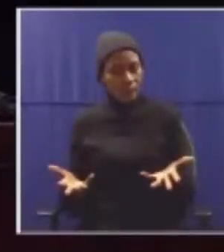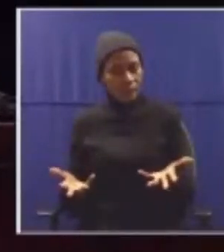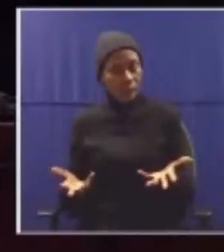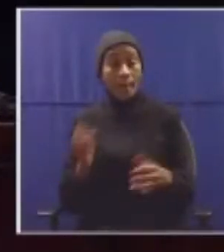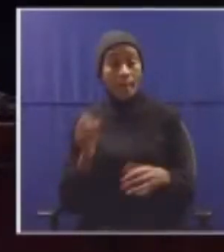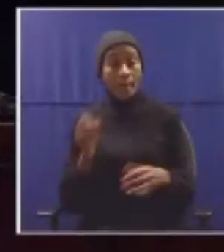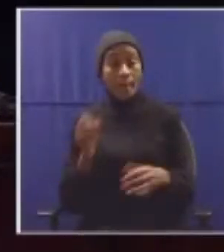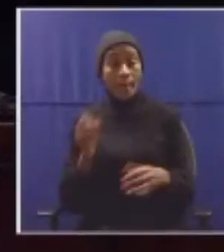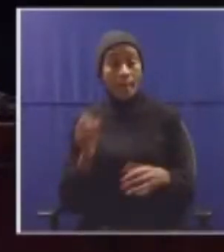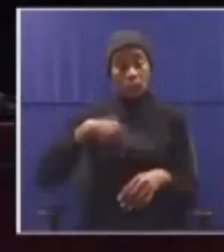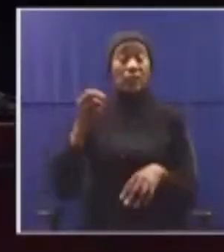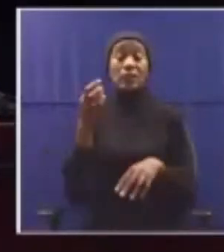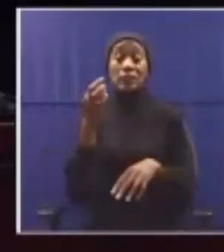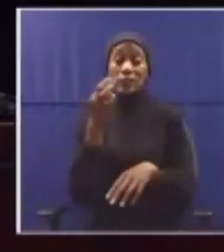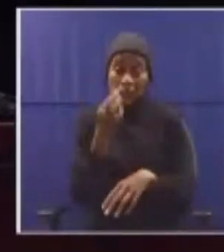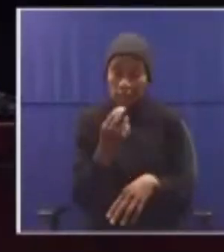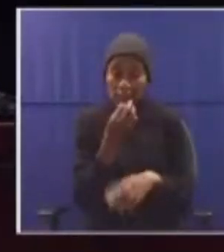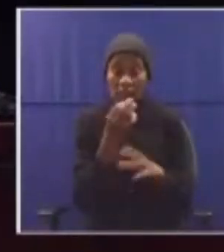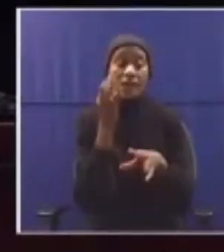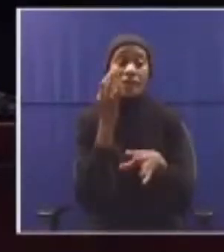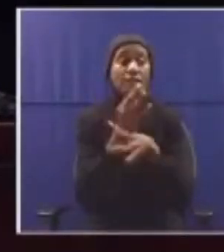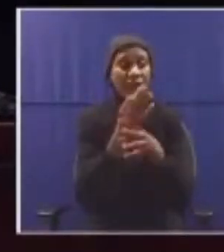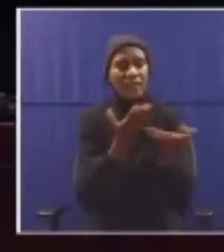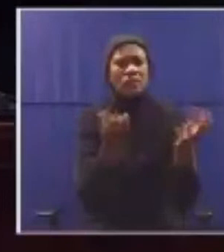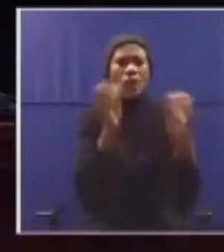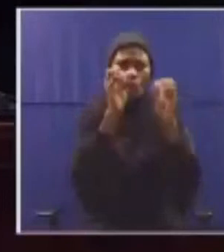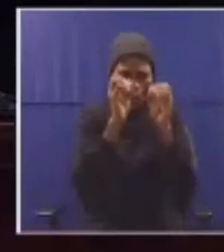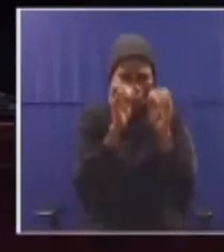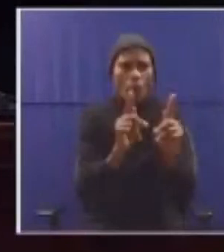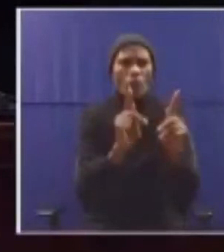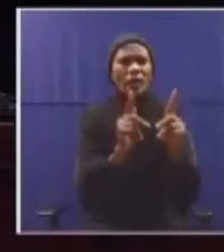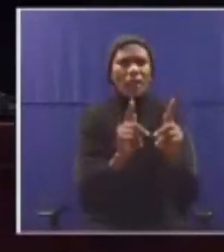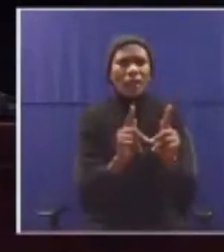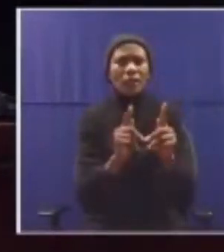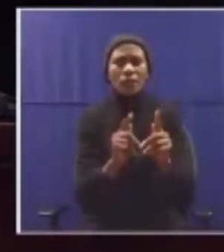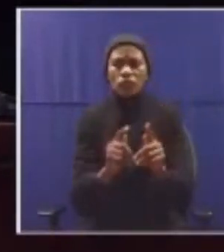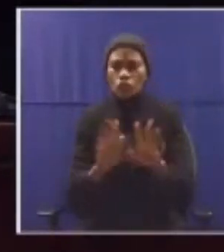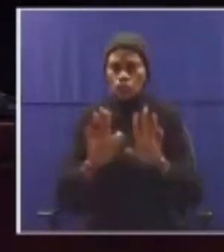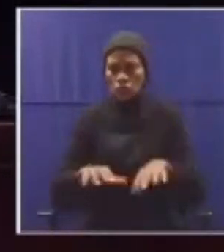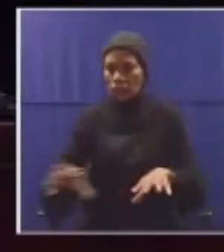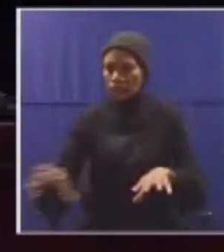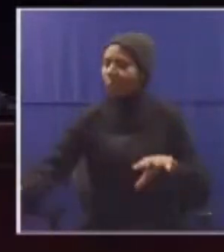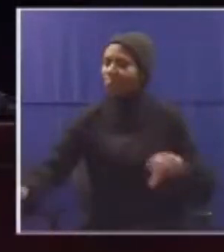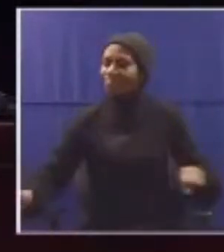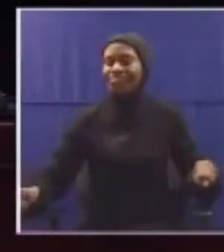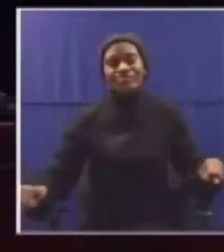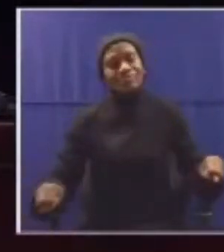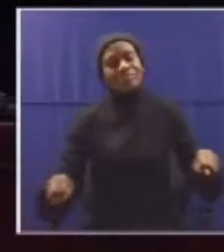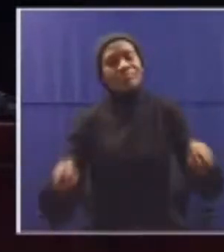But we are urging fathers, it's okay to take your children to a park,